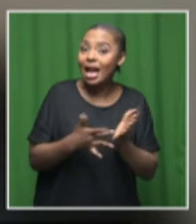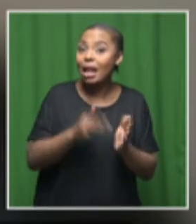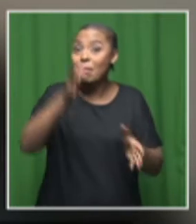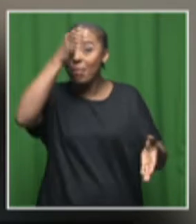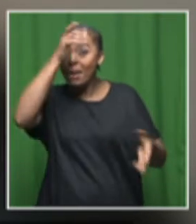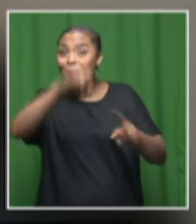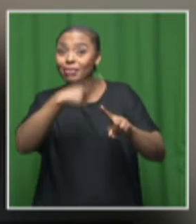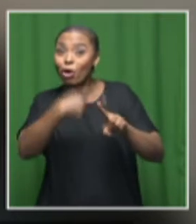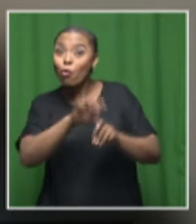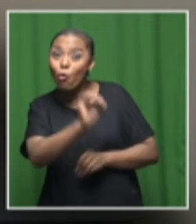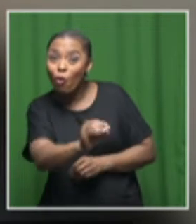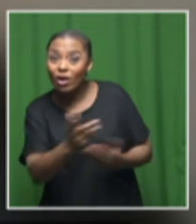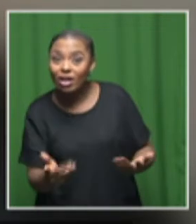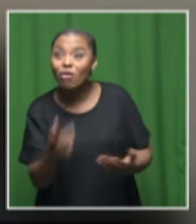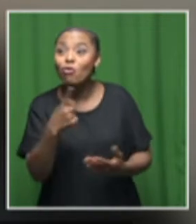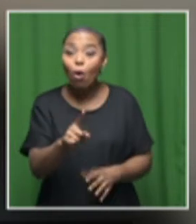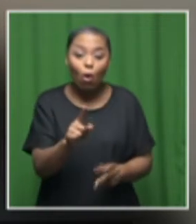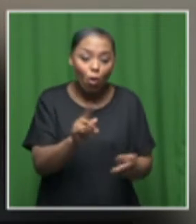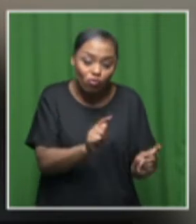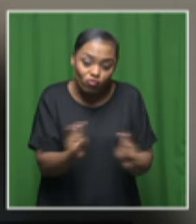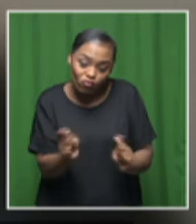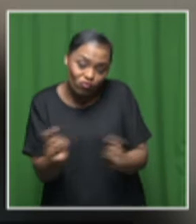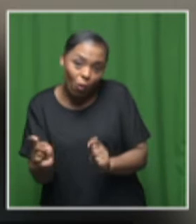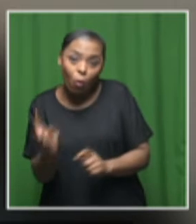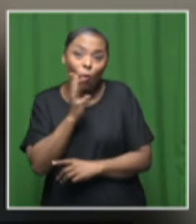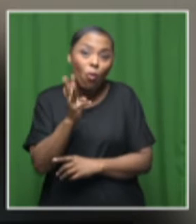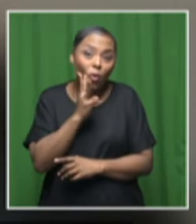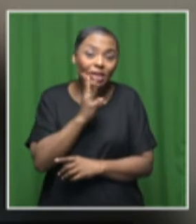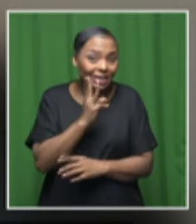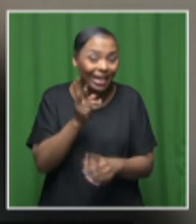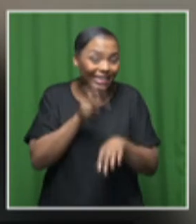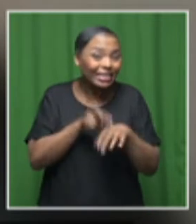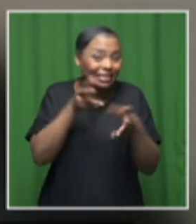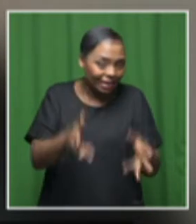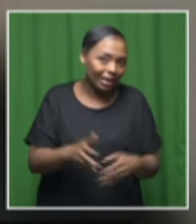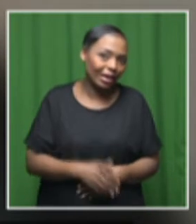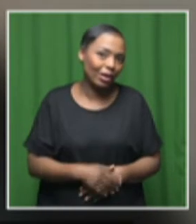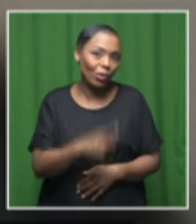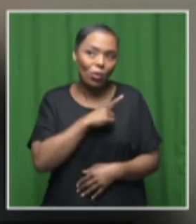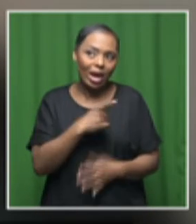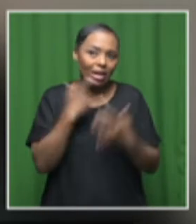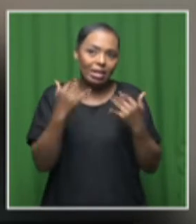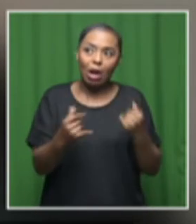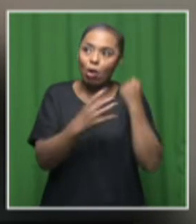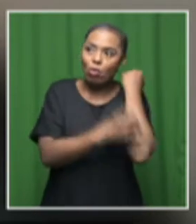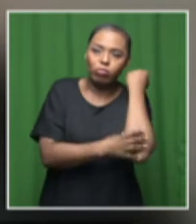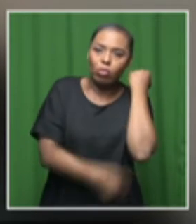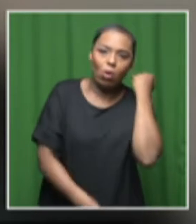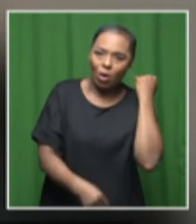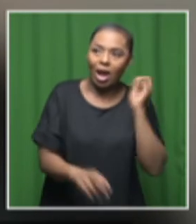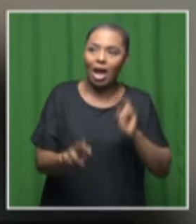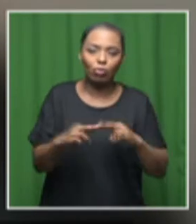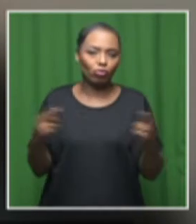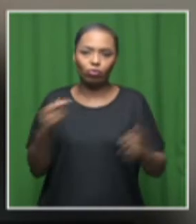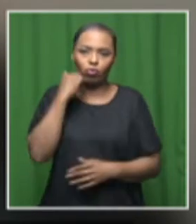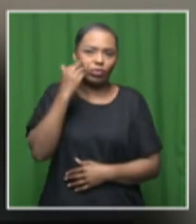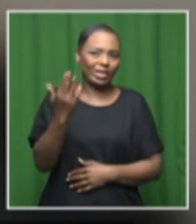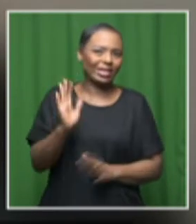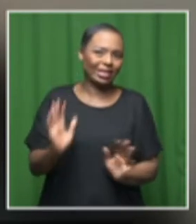our current infrastructure that's already in a poor state, will that be able